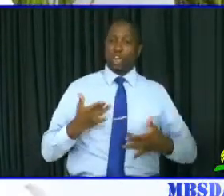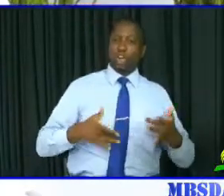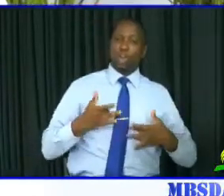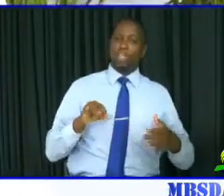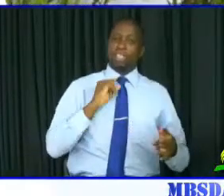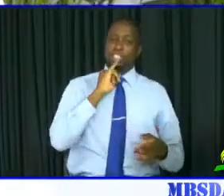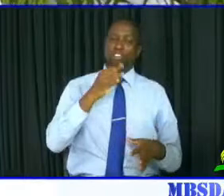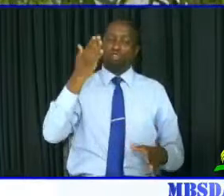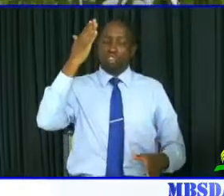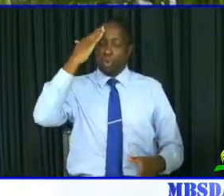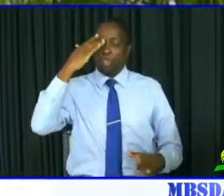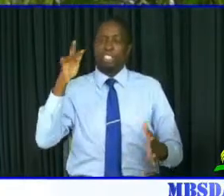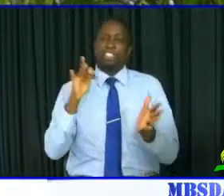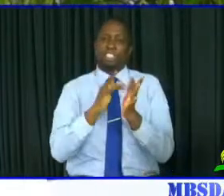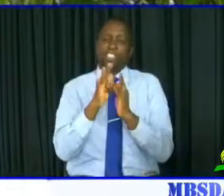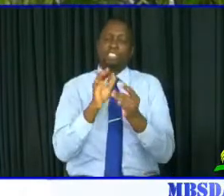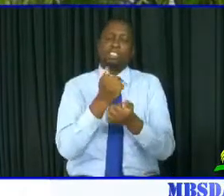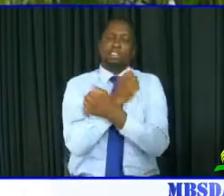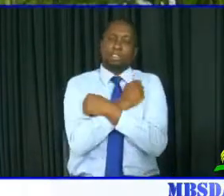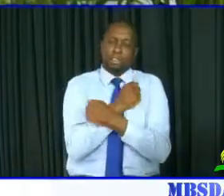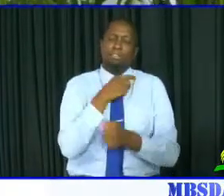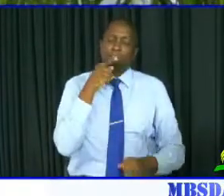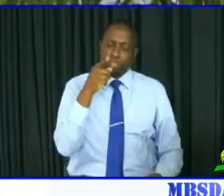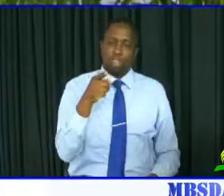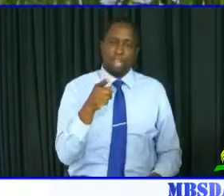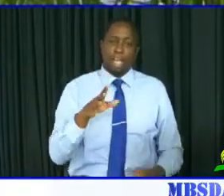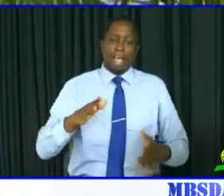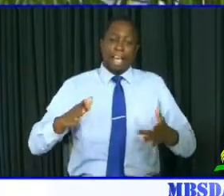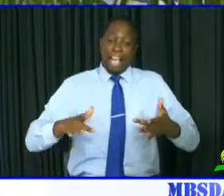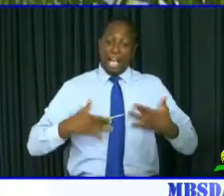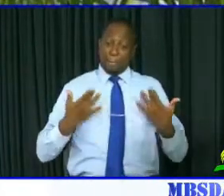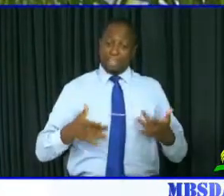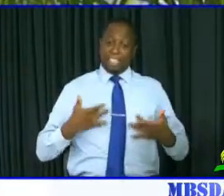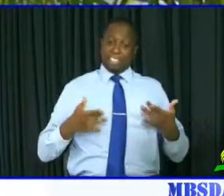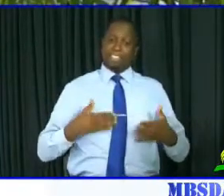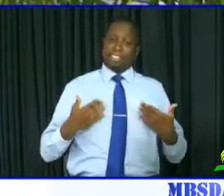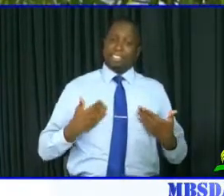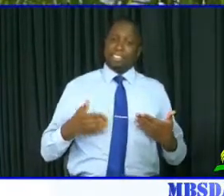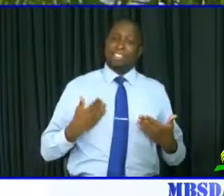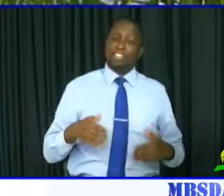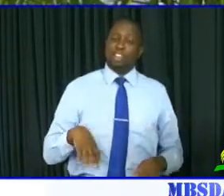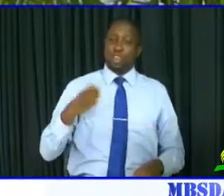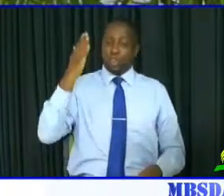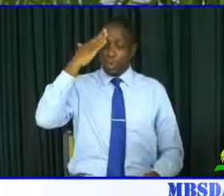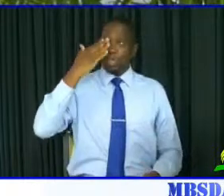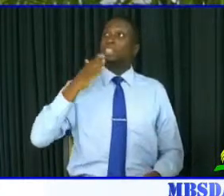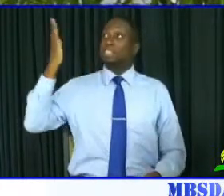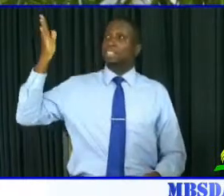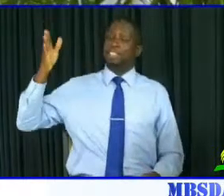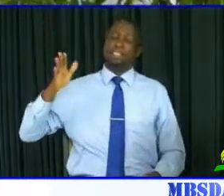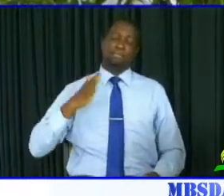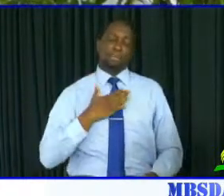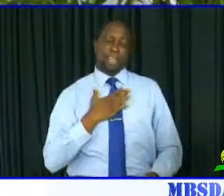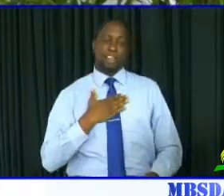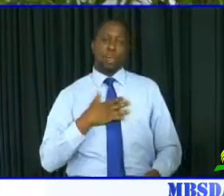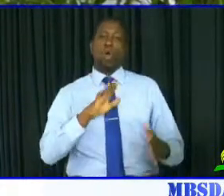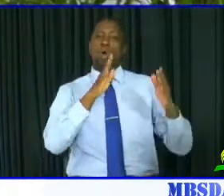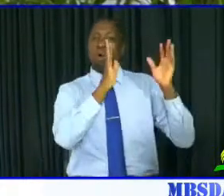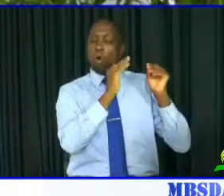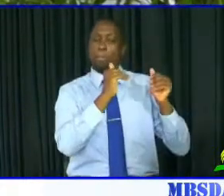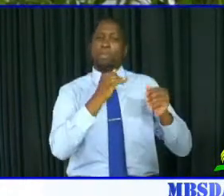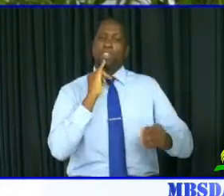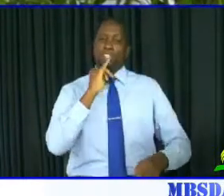knowing Jesus loves you. Happiness is knowing he is mine. Hope is